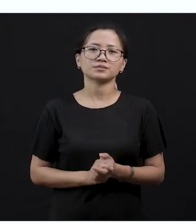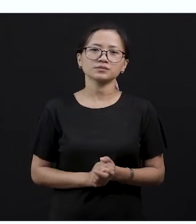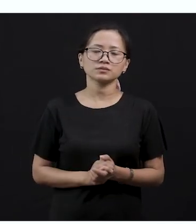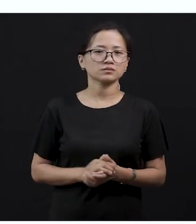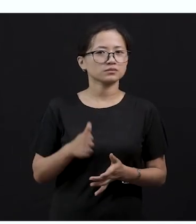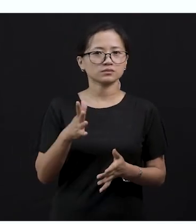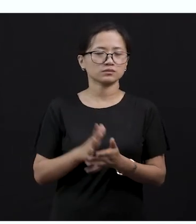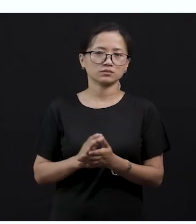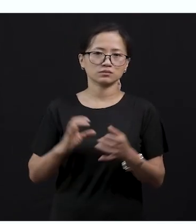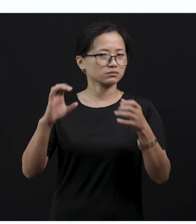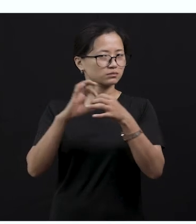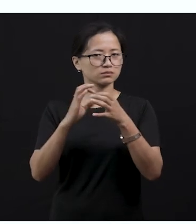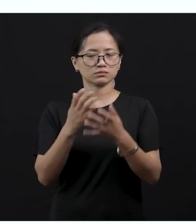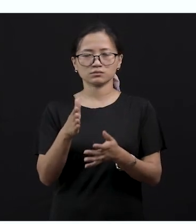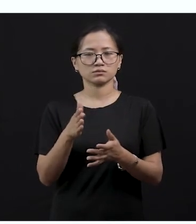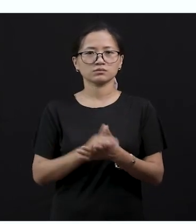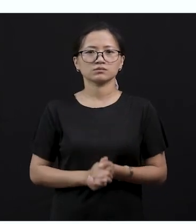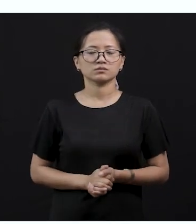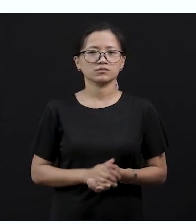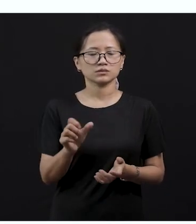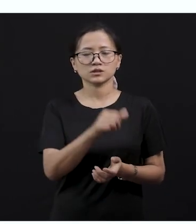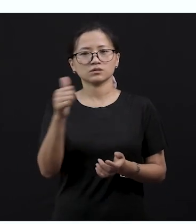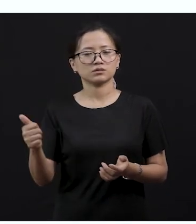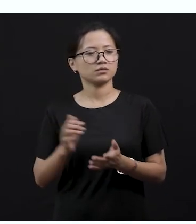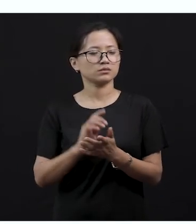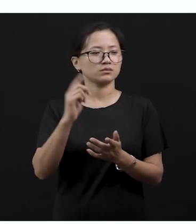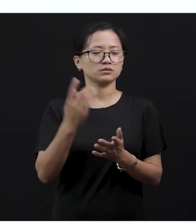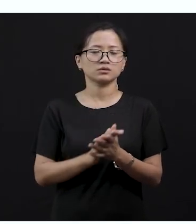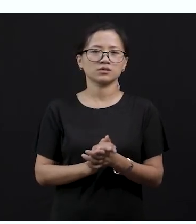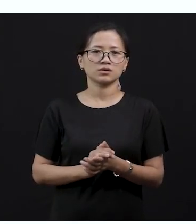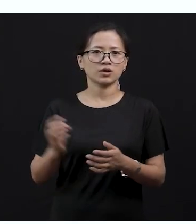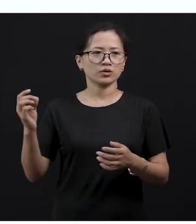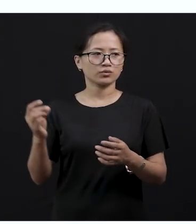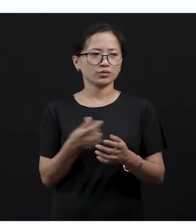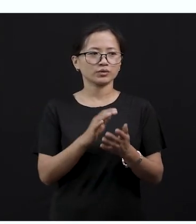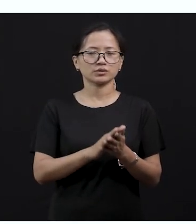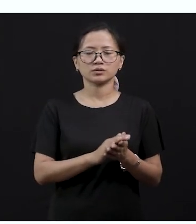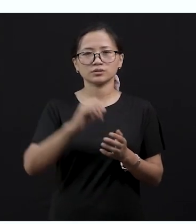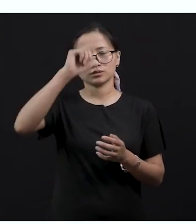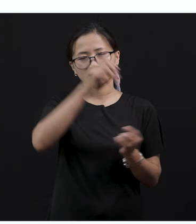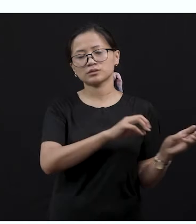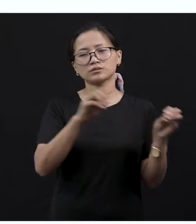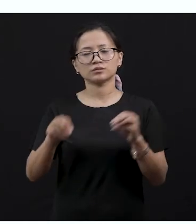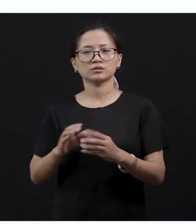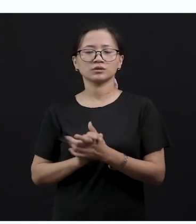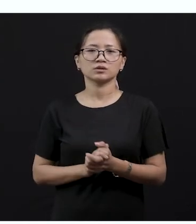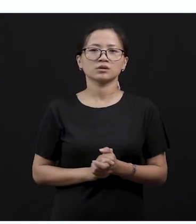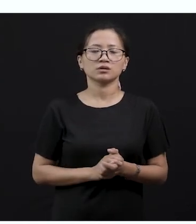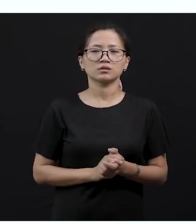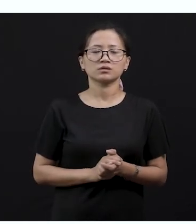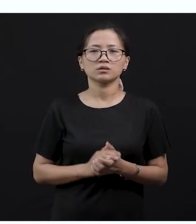will not cooperate with them. Then another one was the Quit India movement. Here,